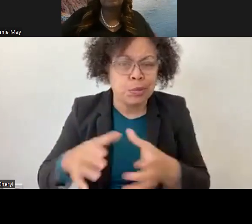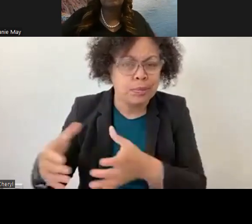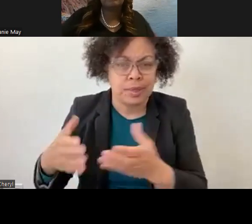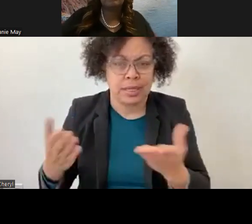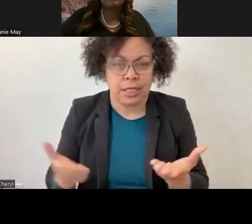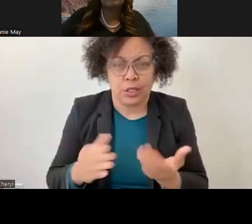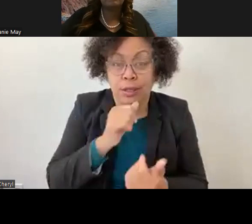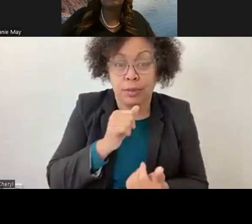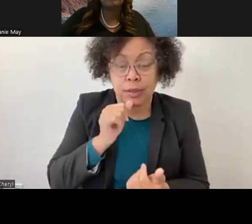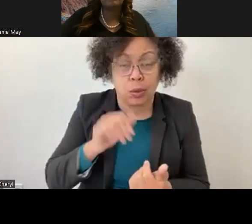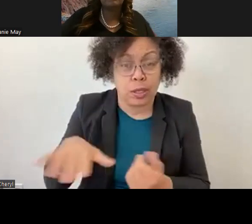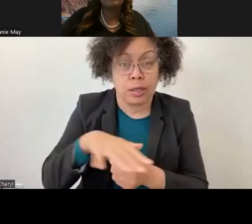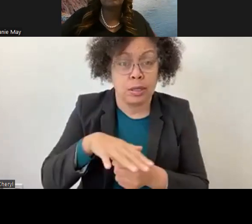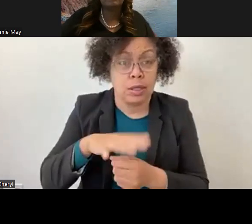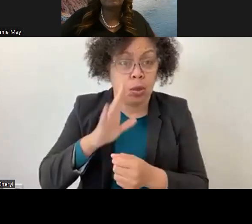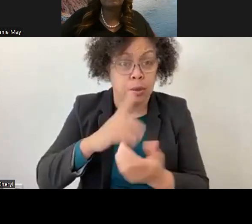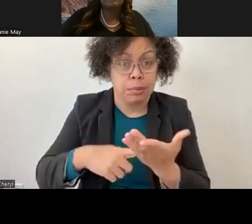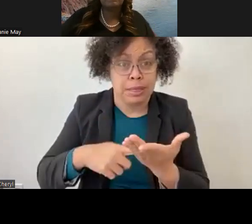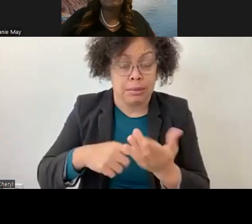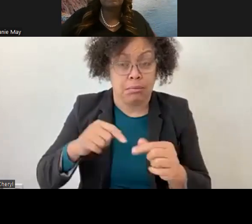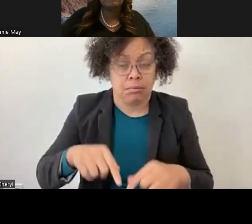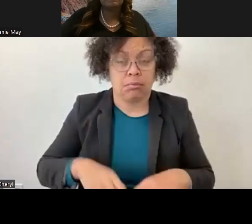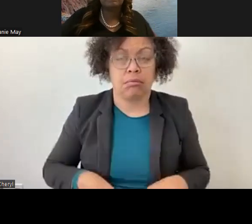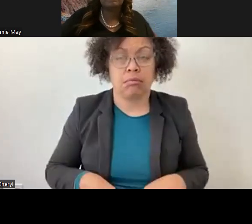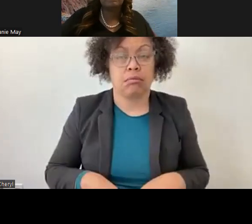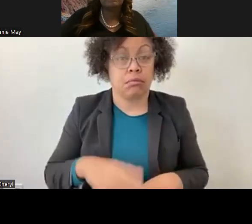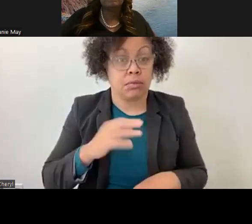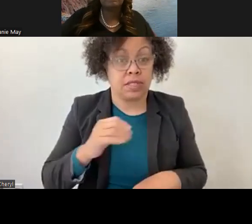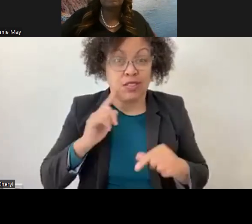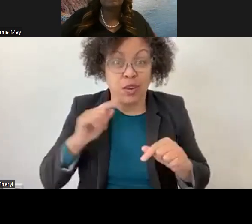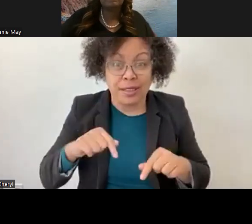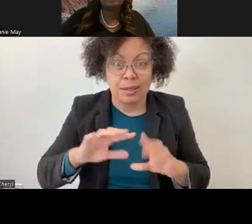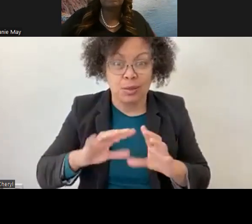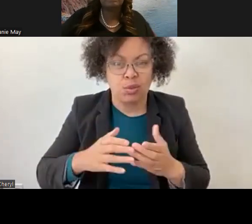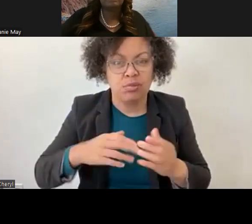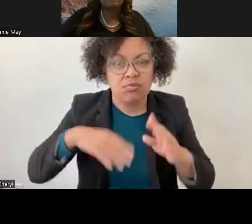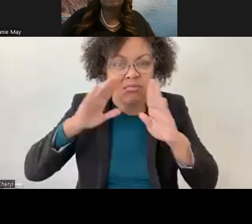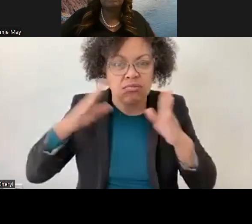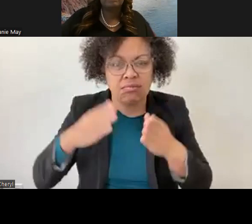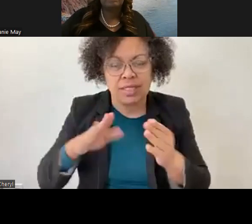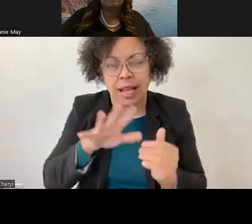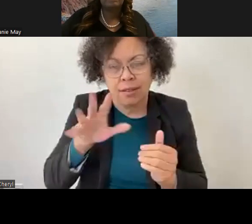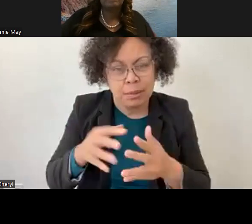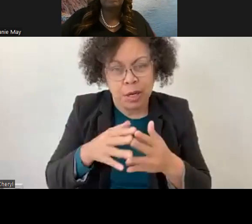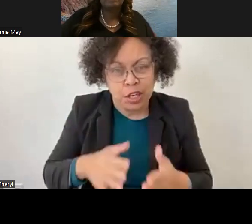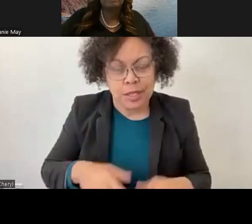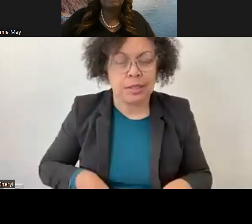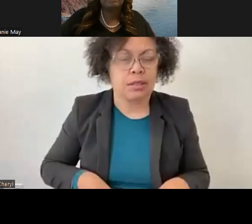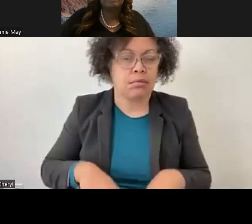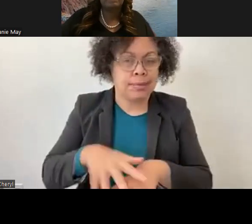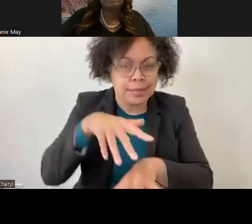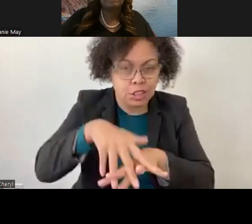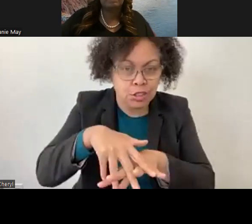Arizona. For SEAL, we focused on African American, Native American,